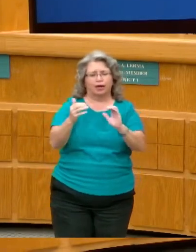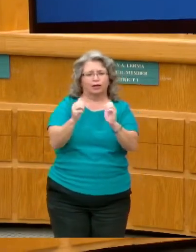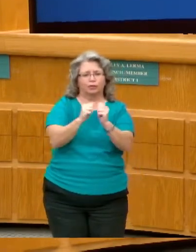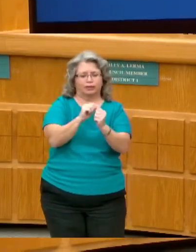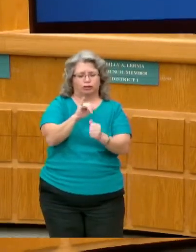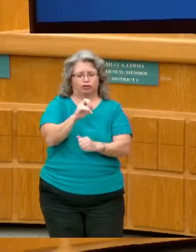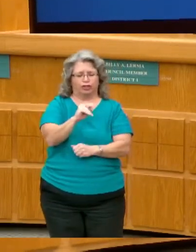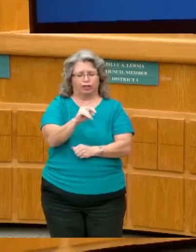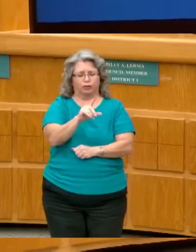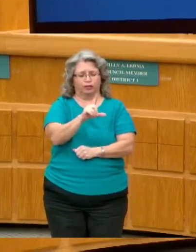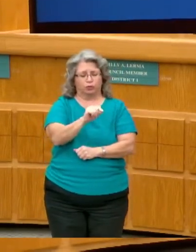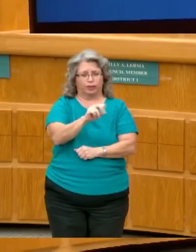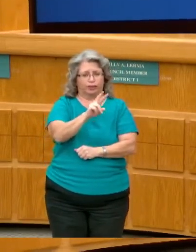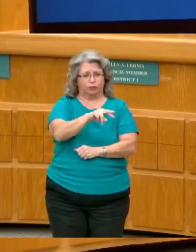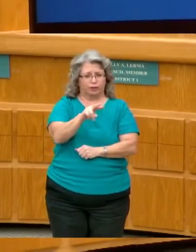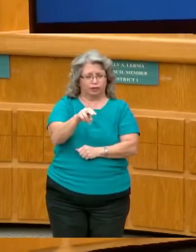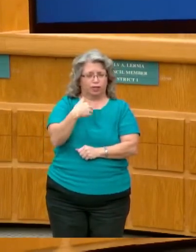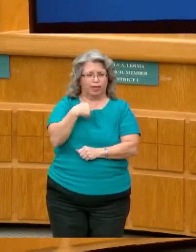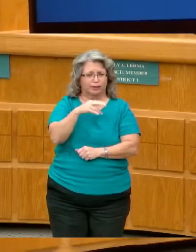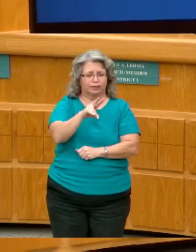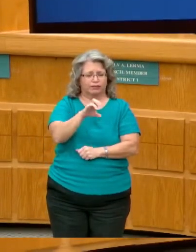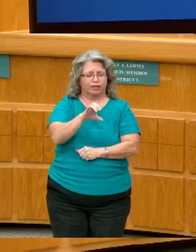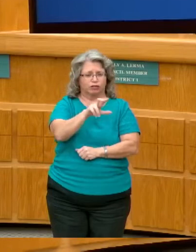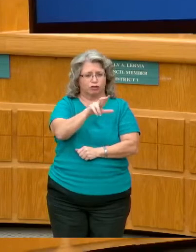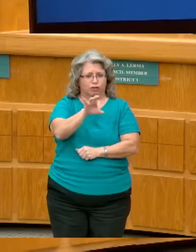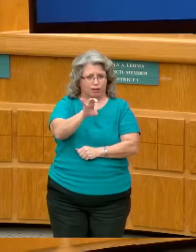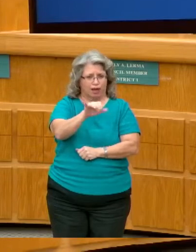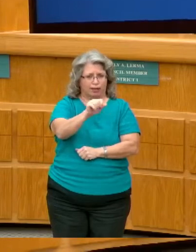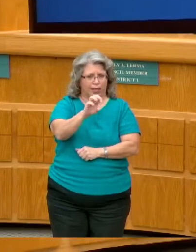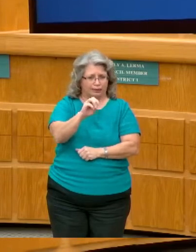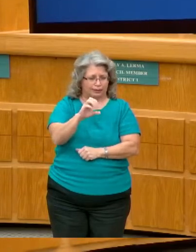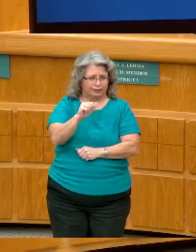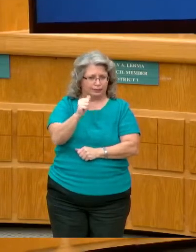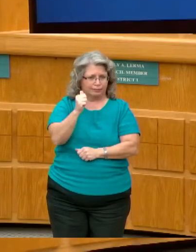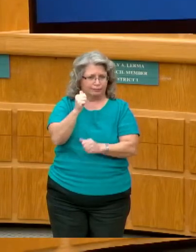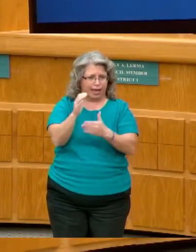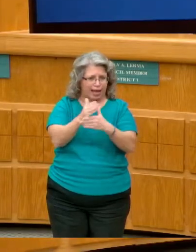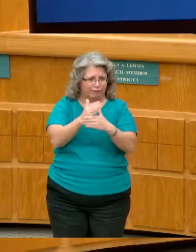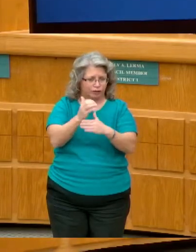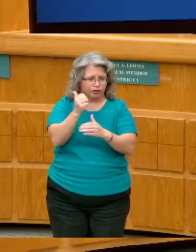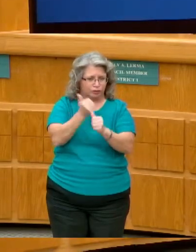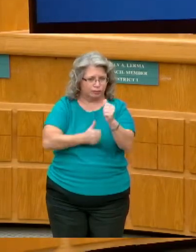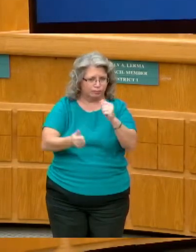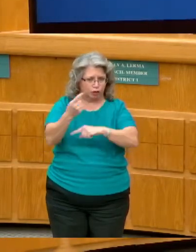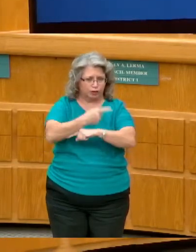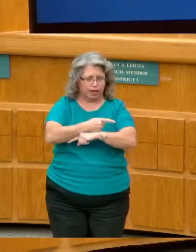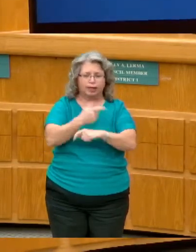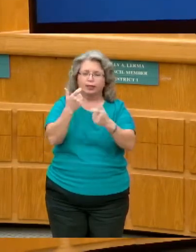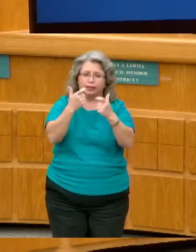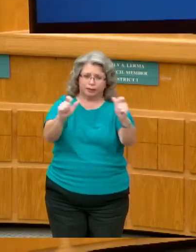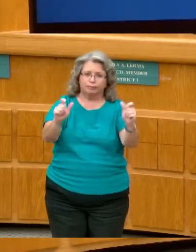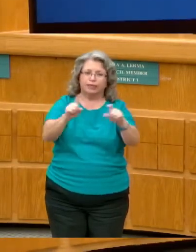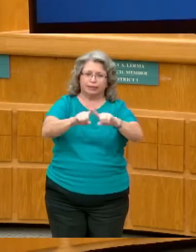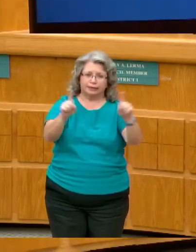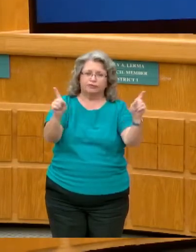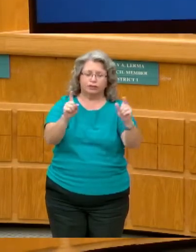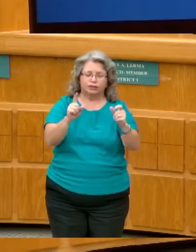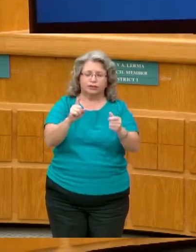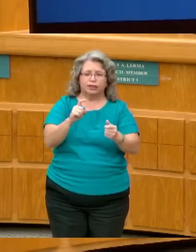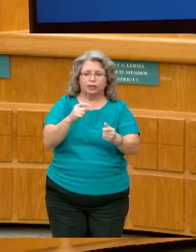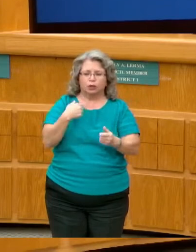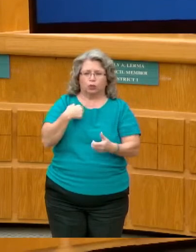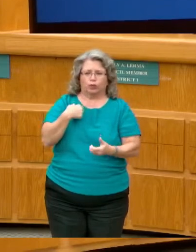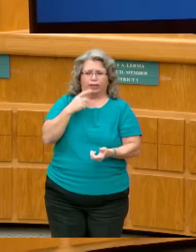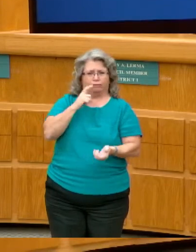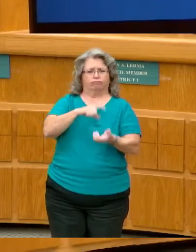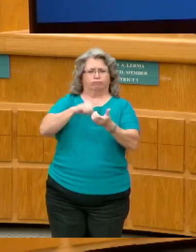had 739 cases on average per day. So big difference, and everybody knew a lot of people were getting sick, and so